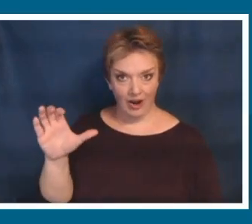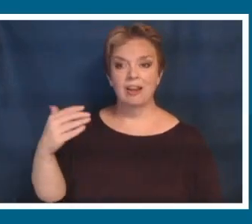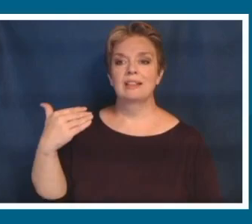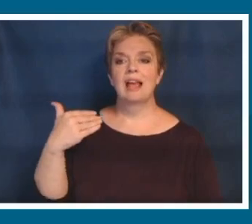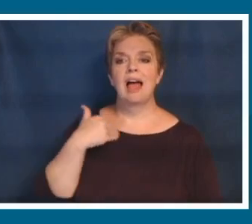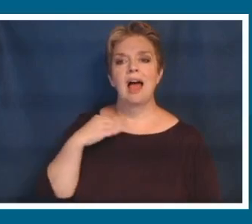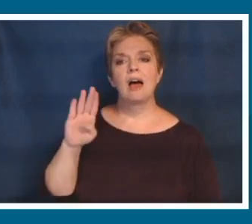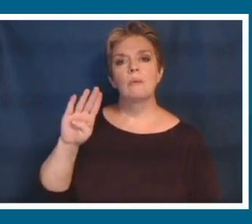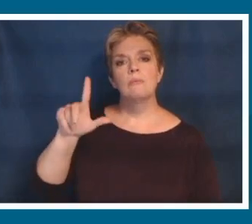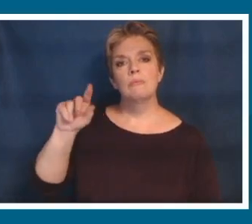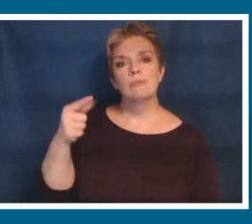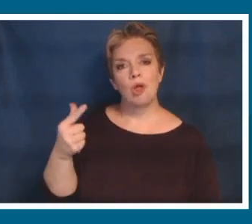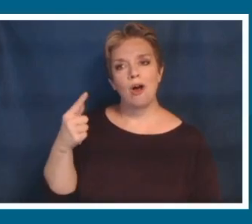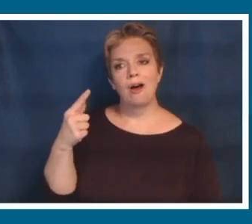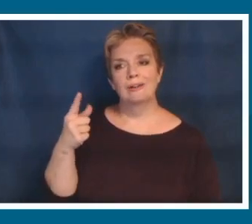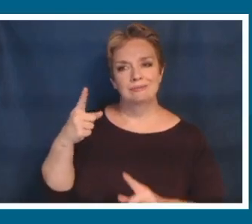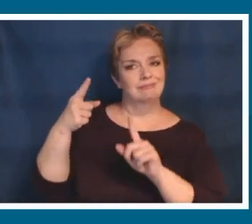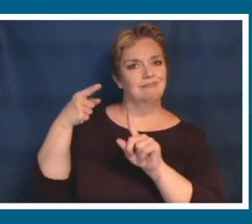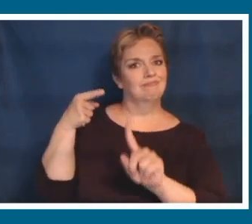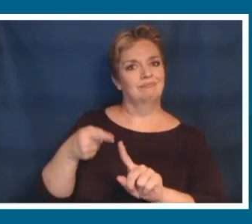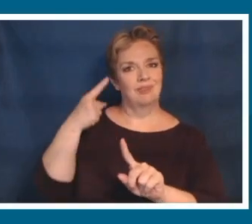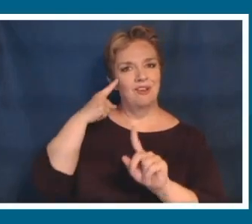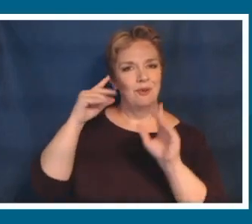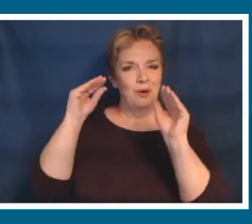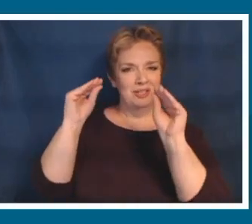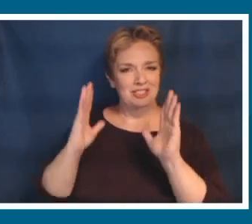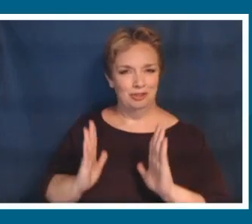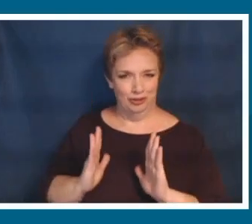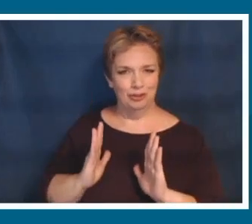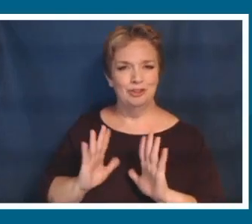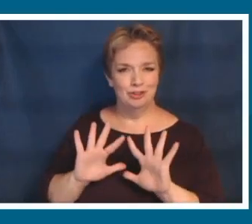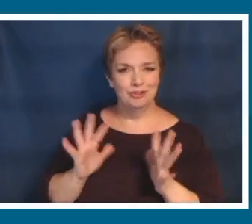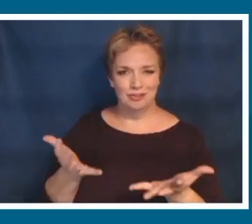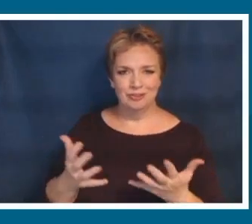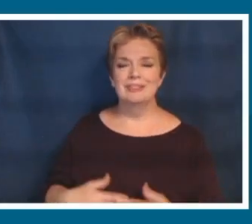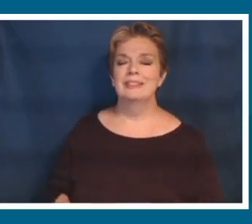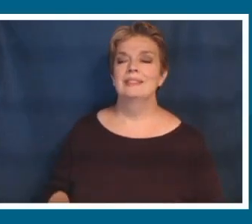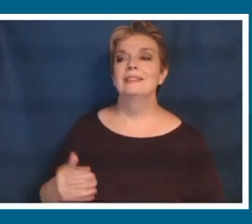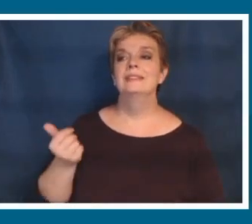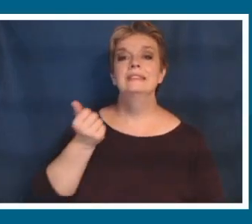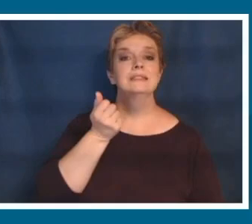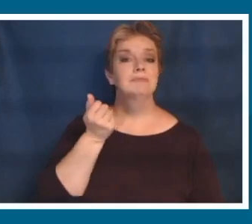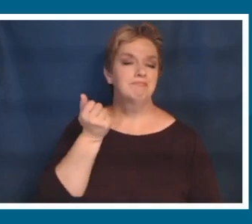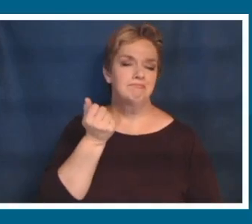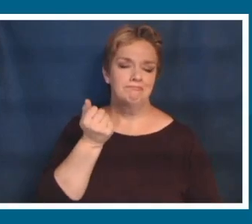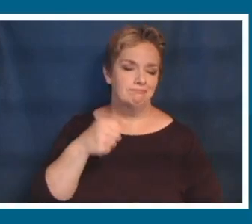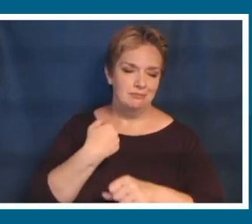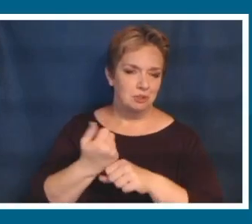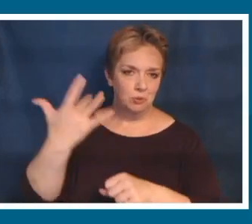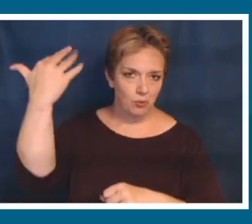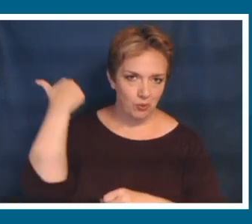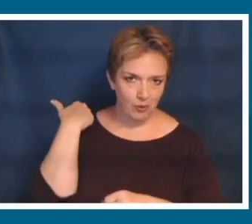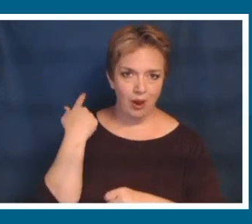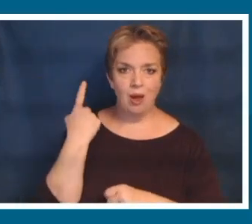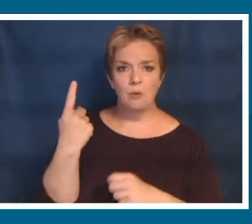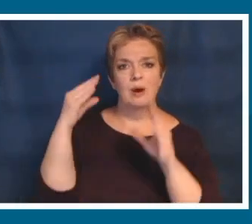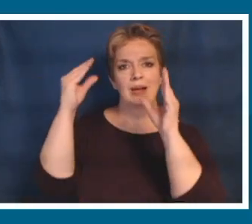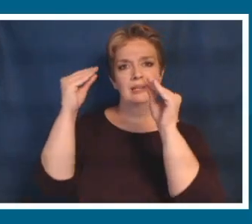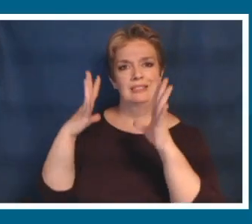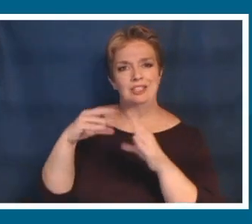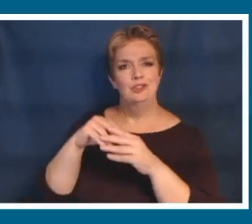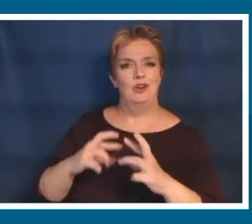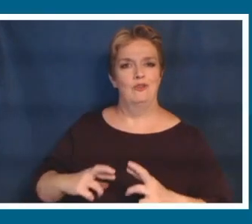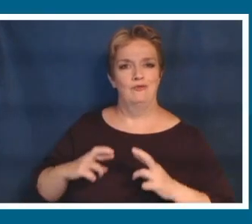blog. And a number of years ago, we had a teacher in residence working with us, Teresa from